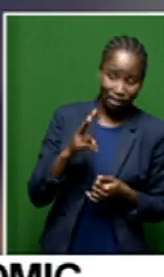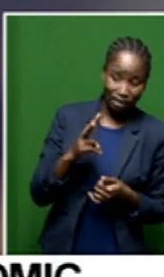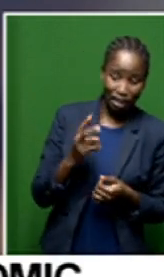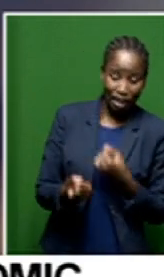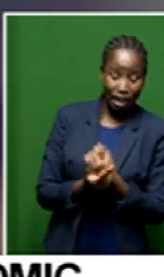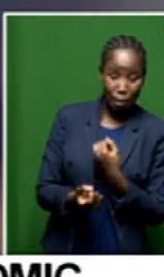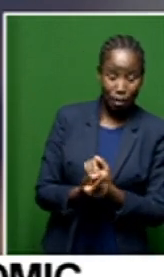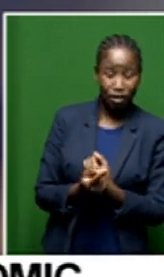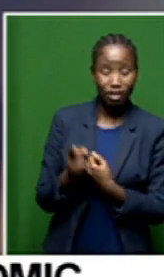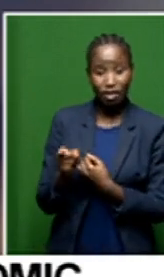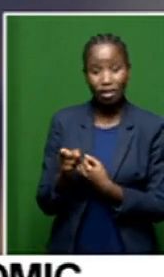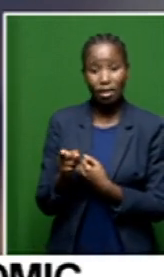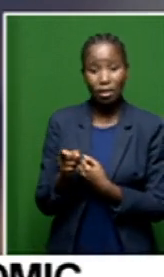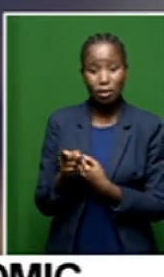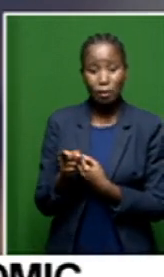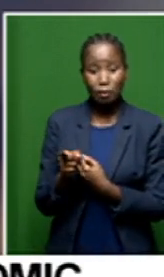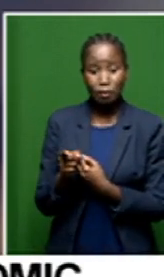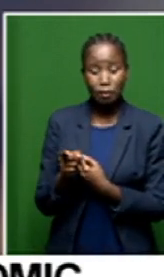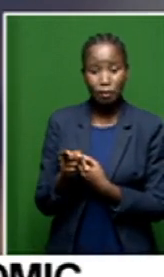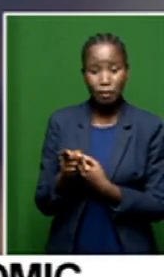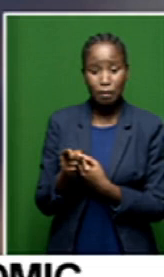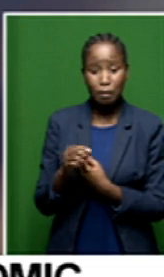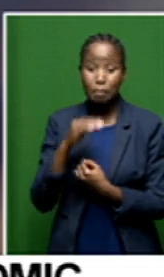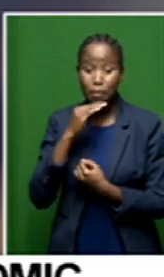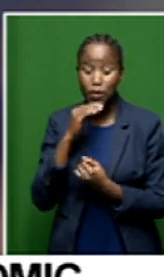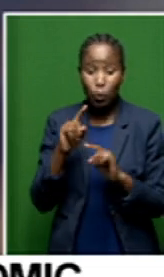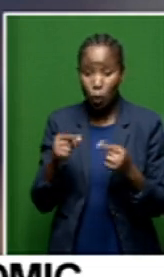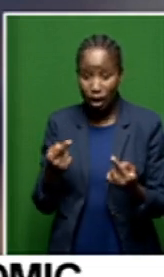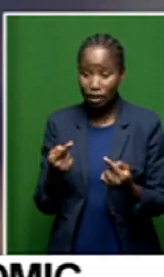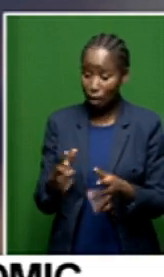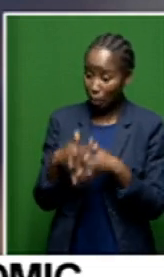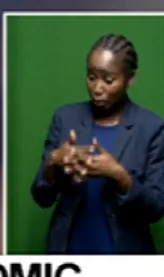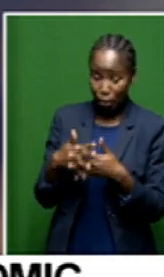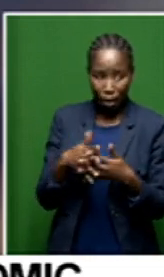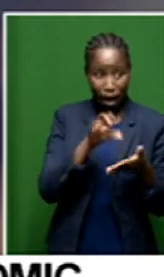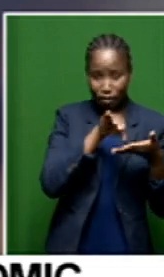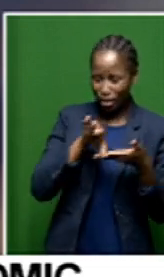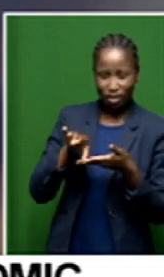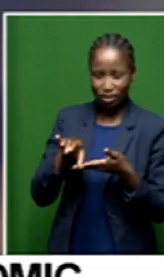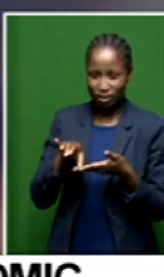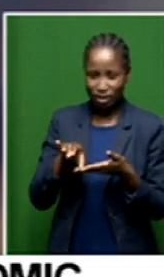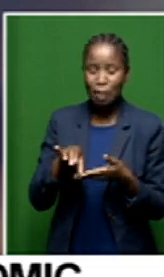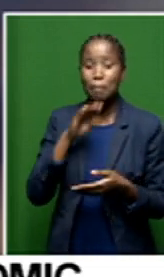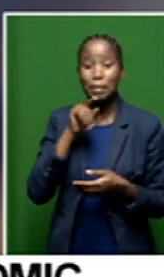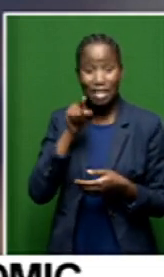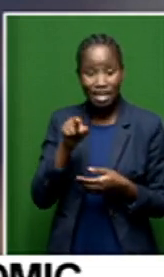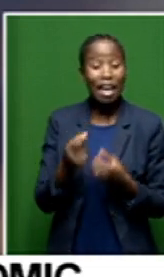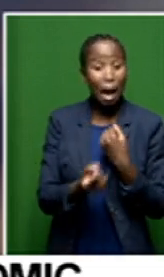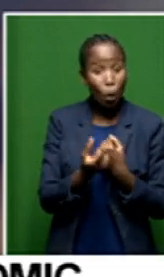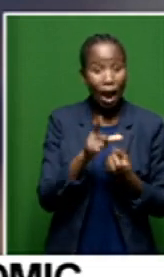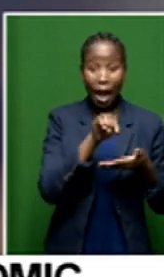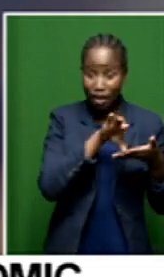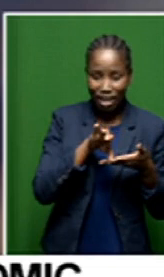giving caps on insured amounts on the back of any political unrest. So one, it lowers investment, it lowers sense